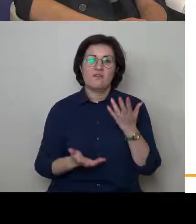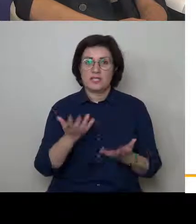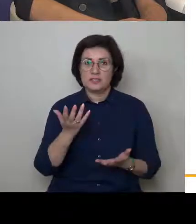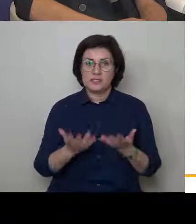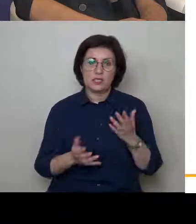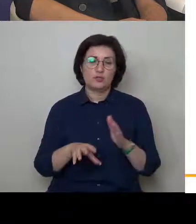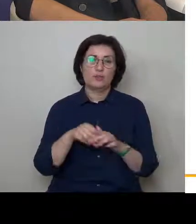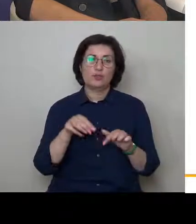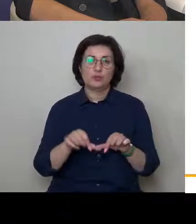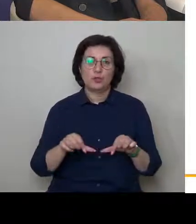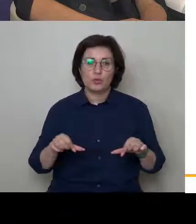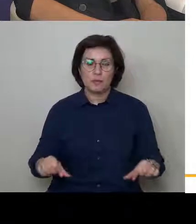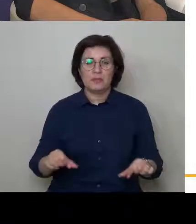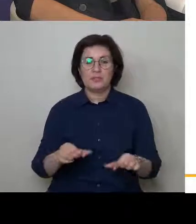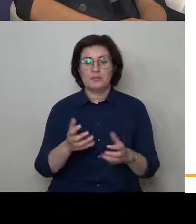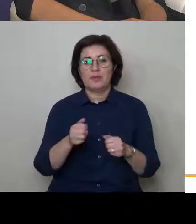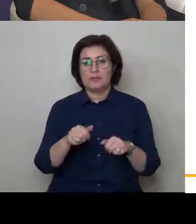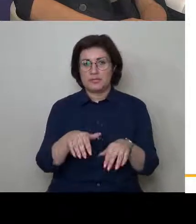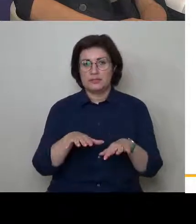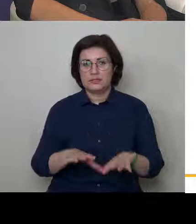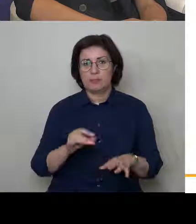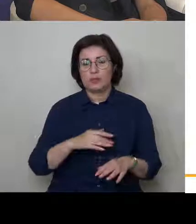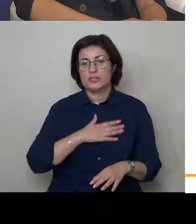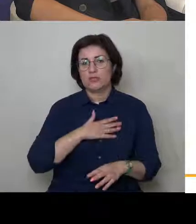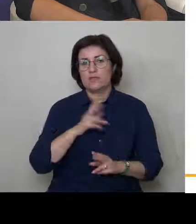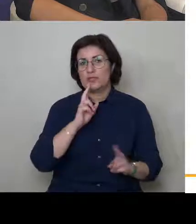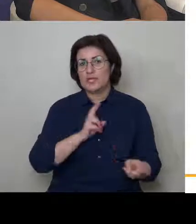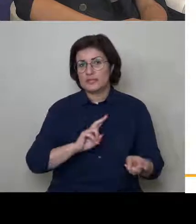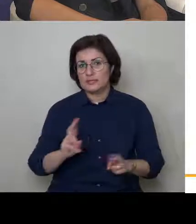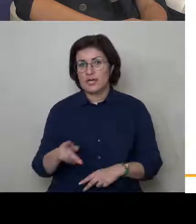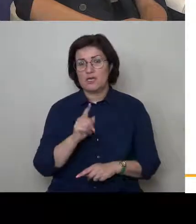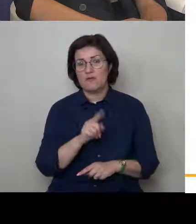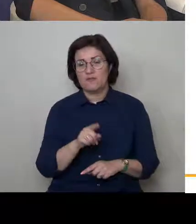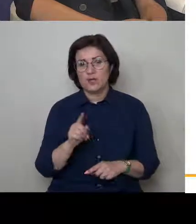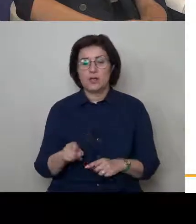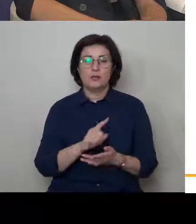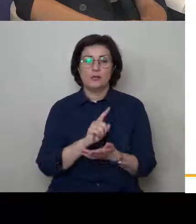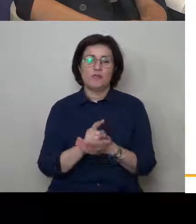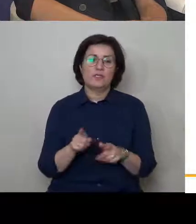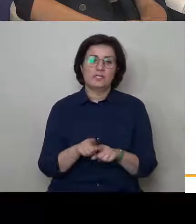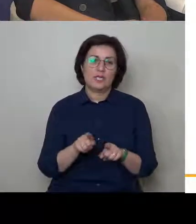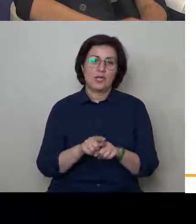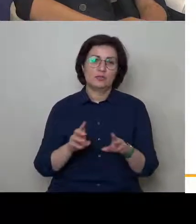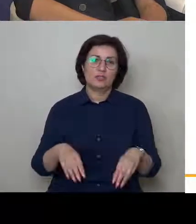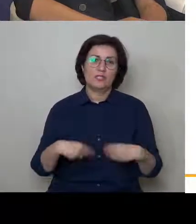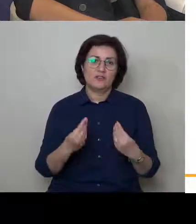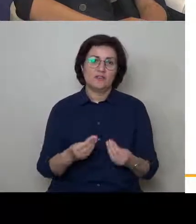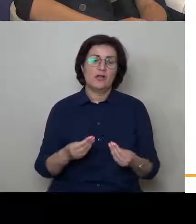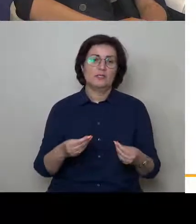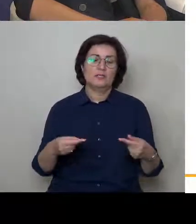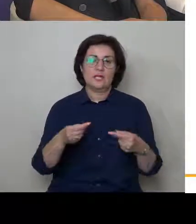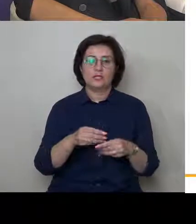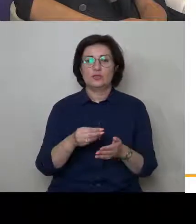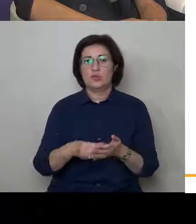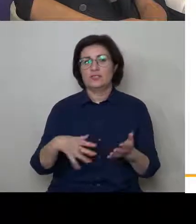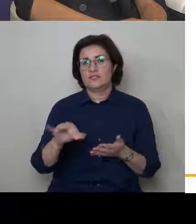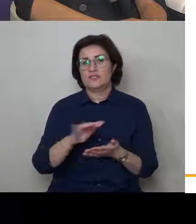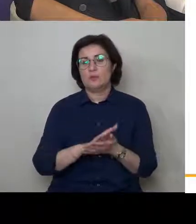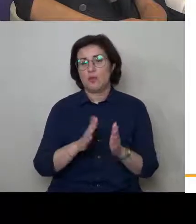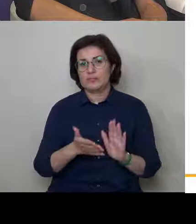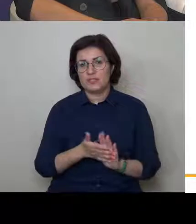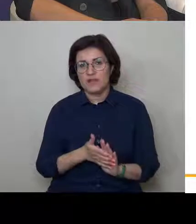rejected. If the election commission decides to grant the complaint, it should also provide a